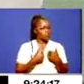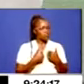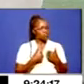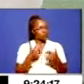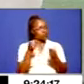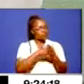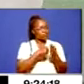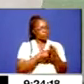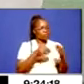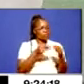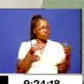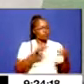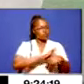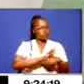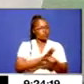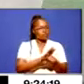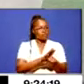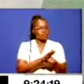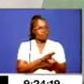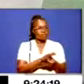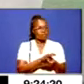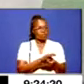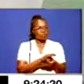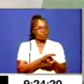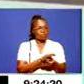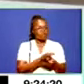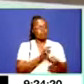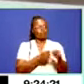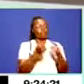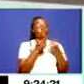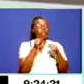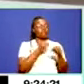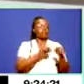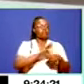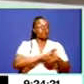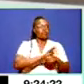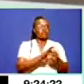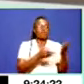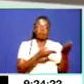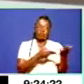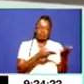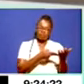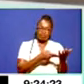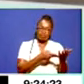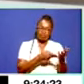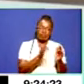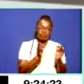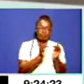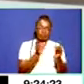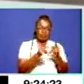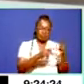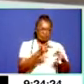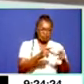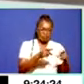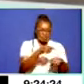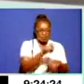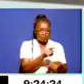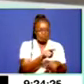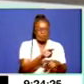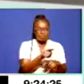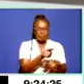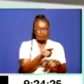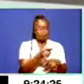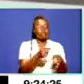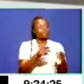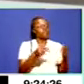against COVID-19. I know when we talk about COVID-19 and technology, even the testing process itself, it's courtesy of the